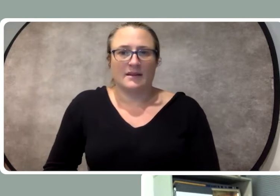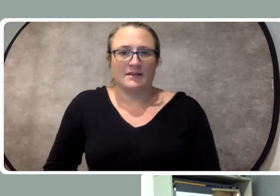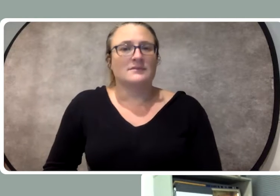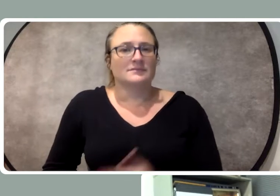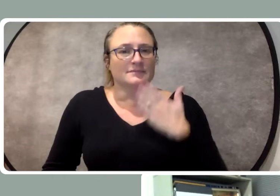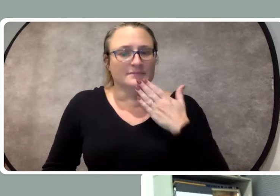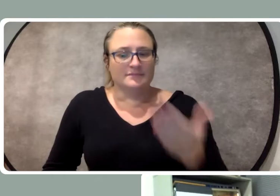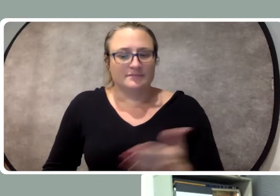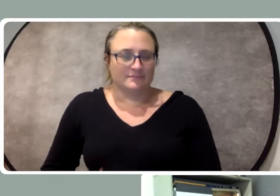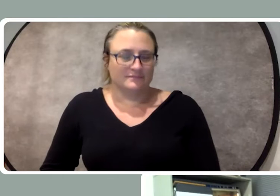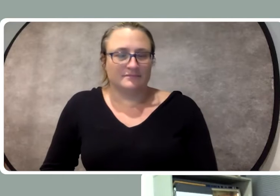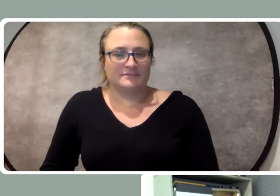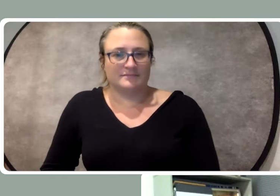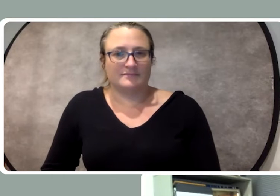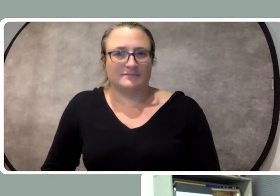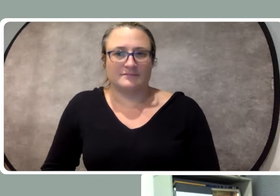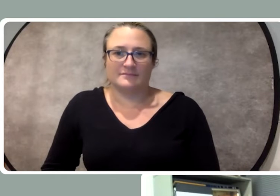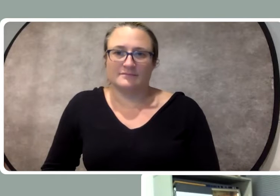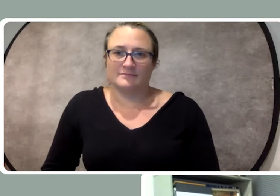Thank you for addressing that.